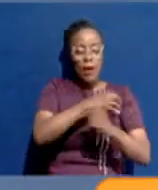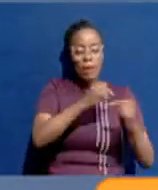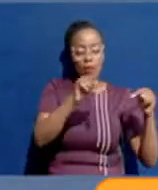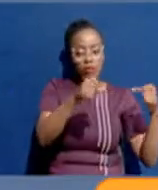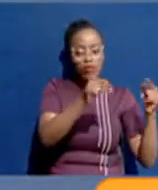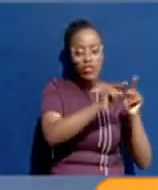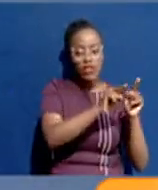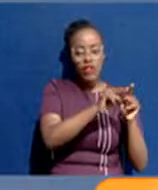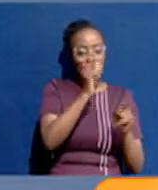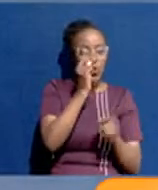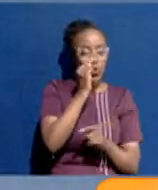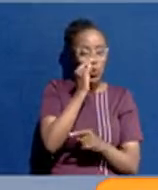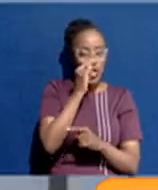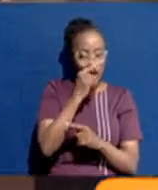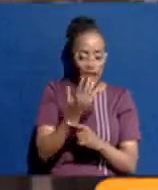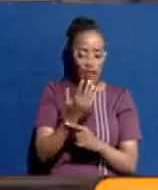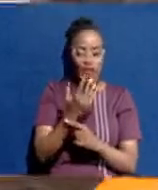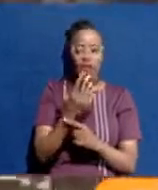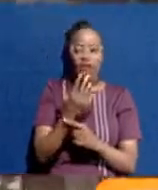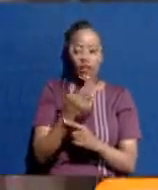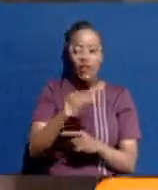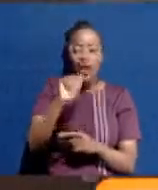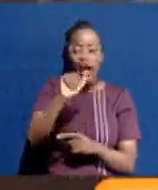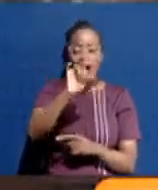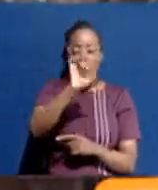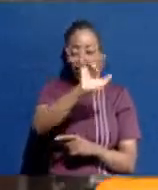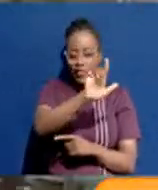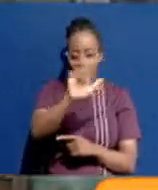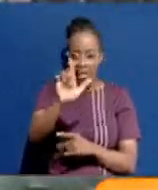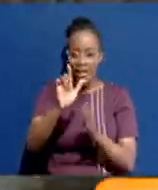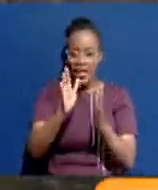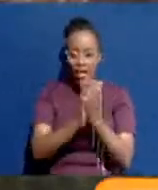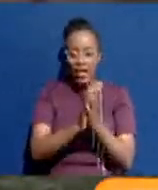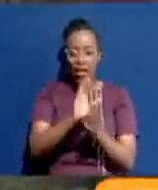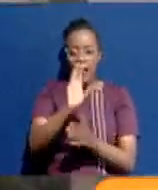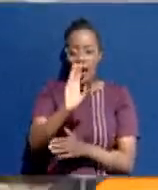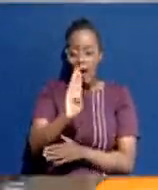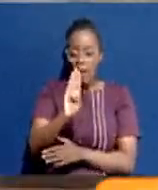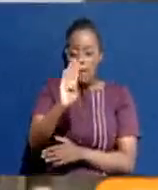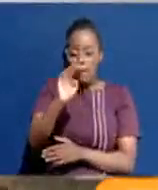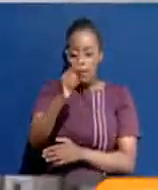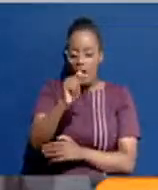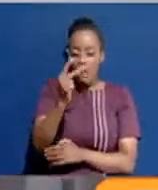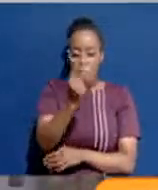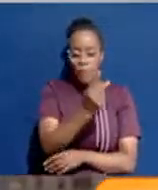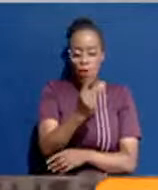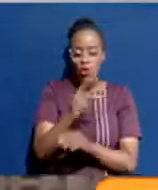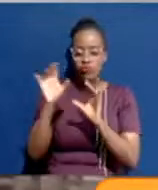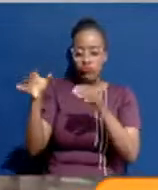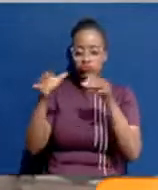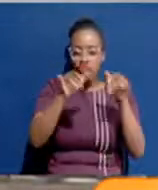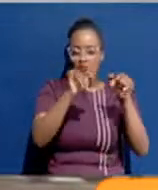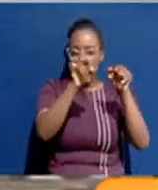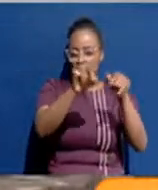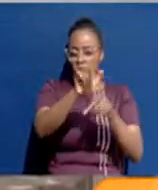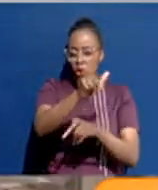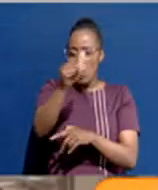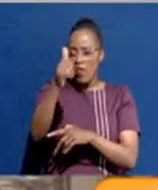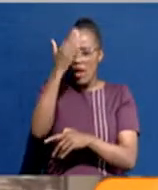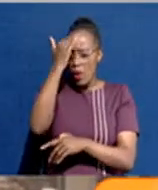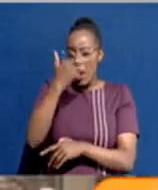Hemedit and Sudan's military chief Abdel Fattah el-Burhan. Both factions have accused each other of